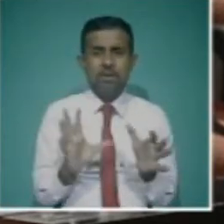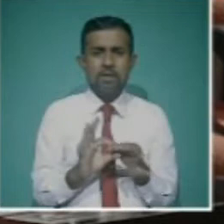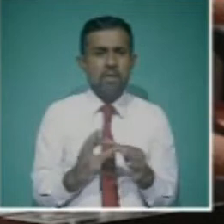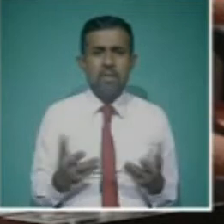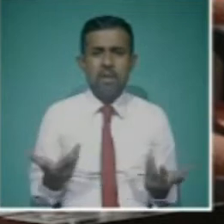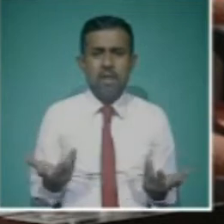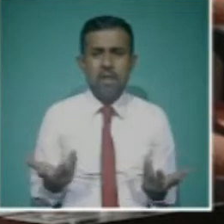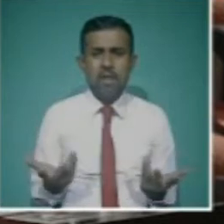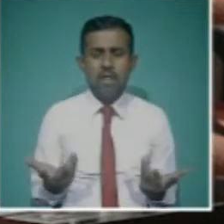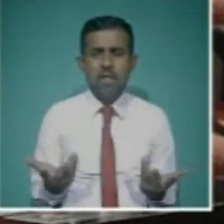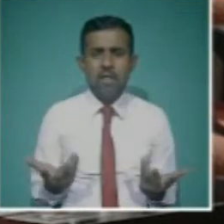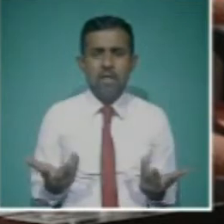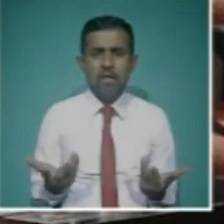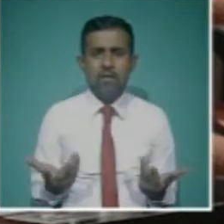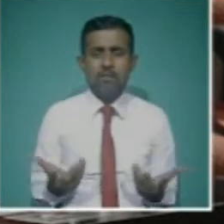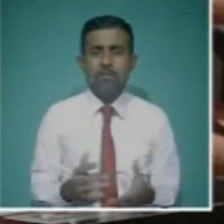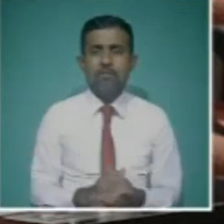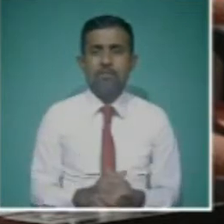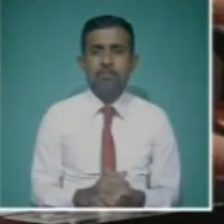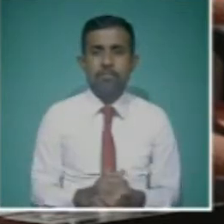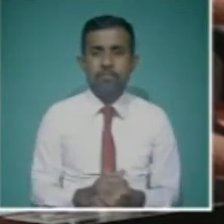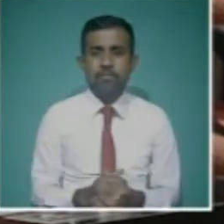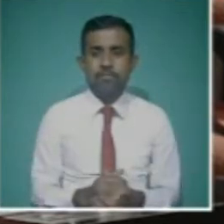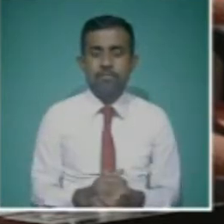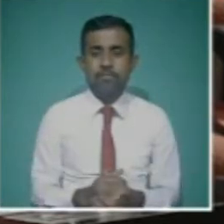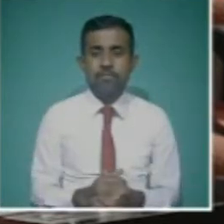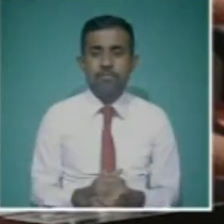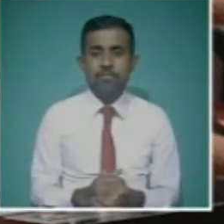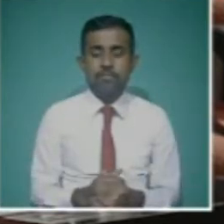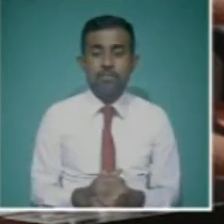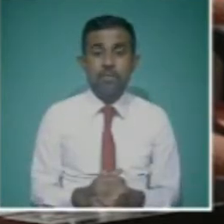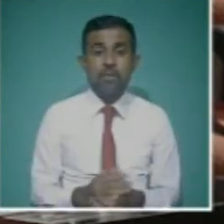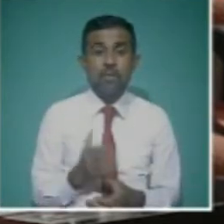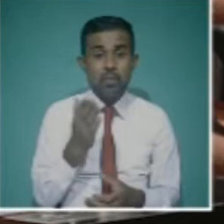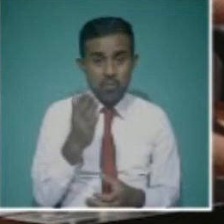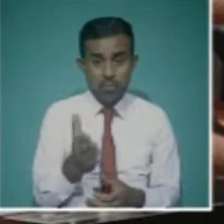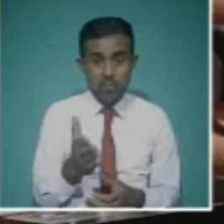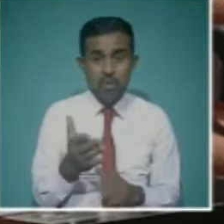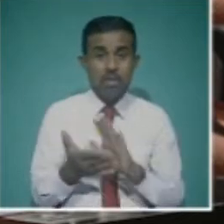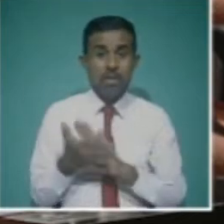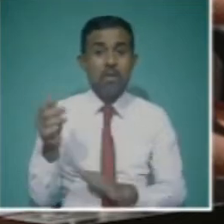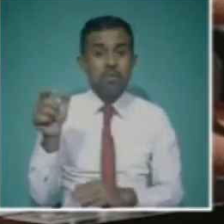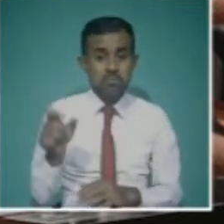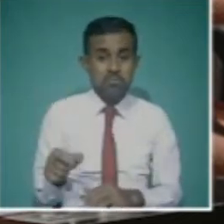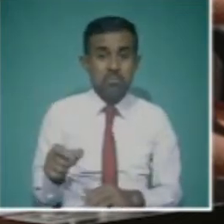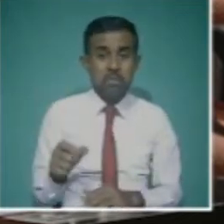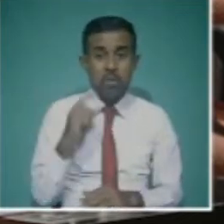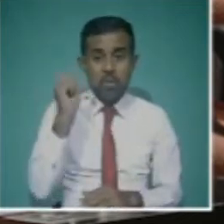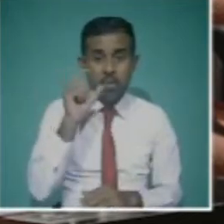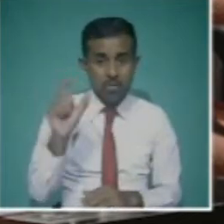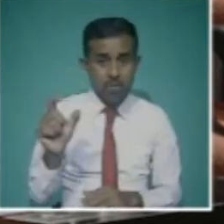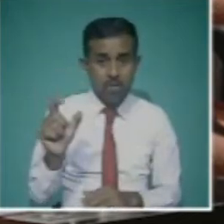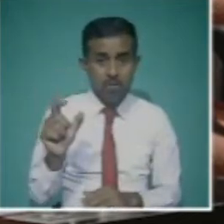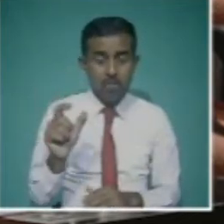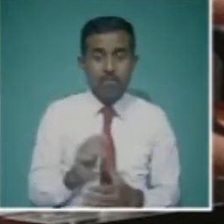it. What it is that you chose enemies so that you can